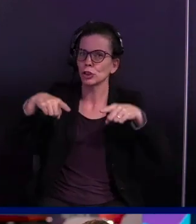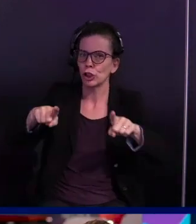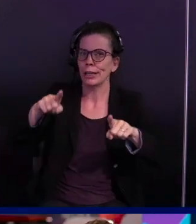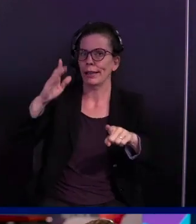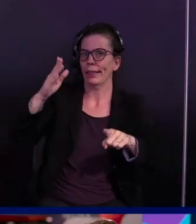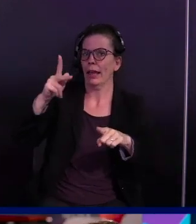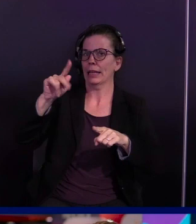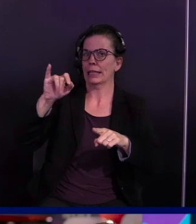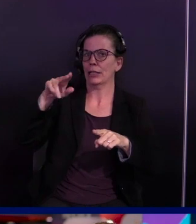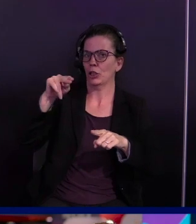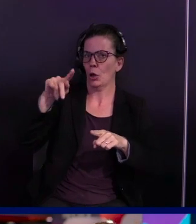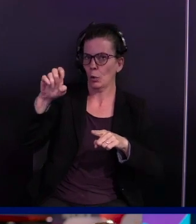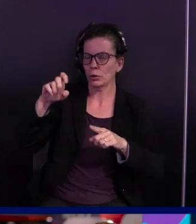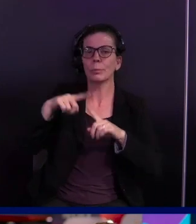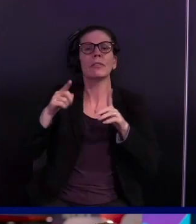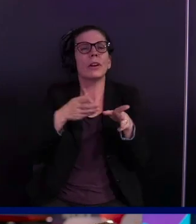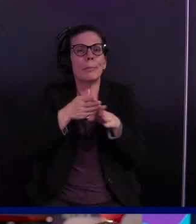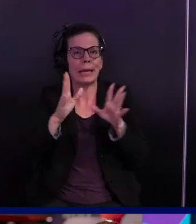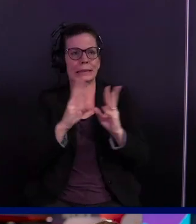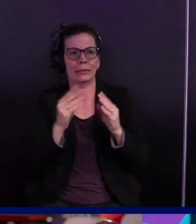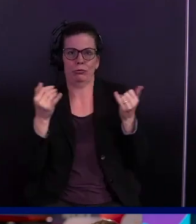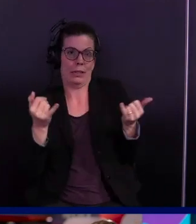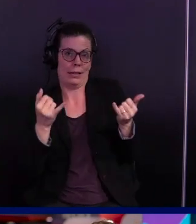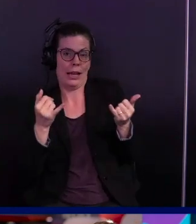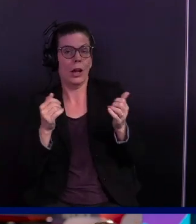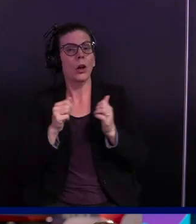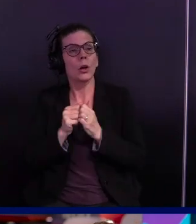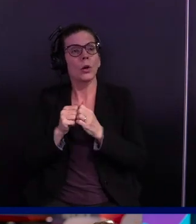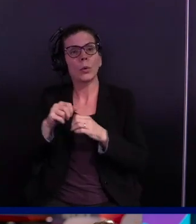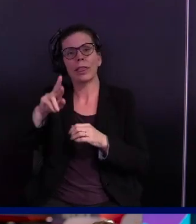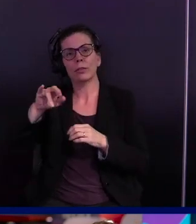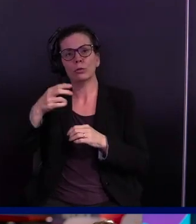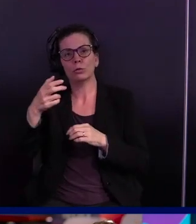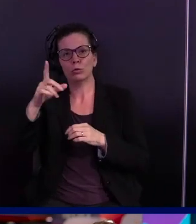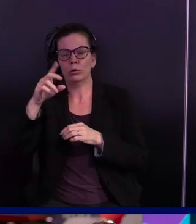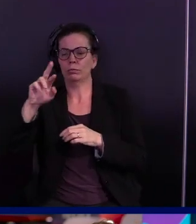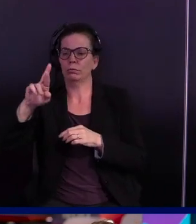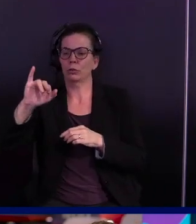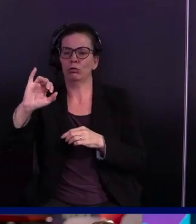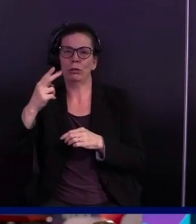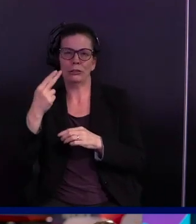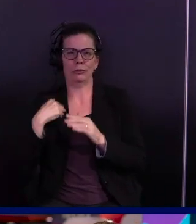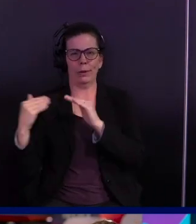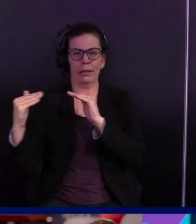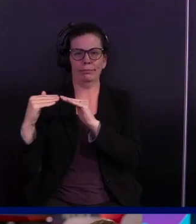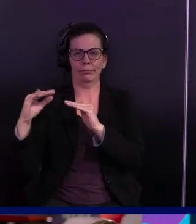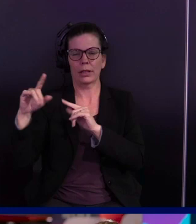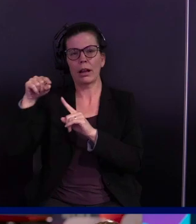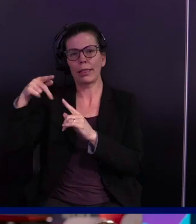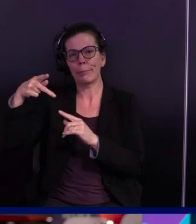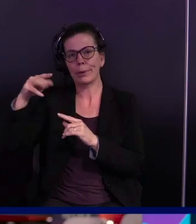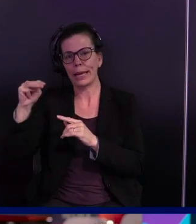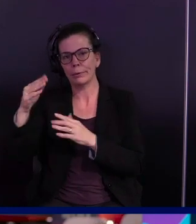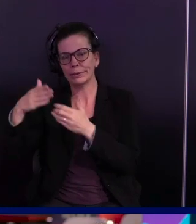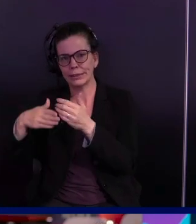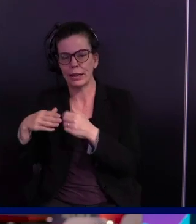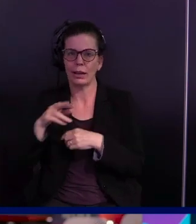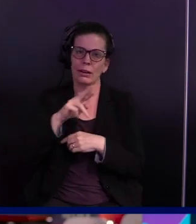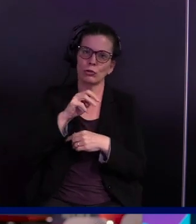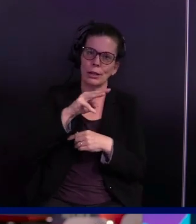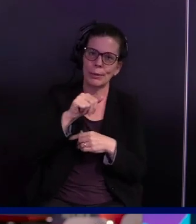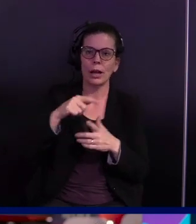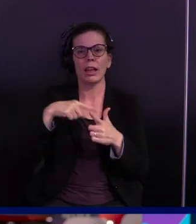have our main breakout session for it right now with Rich Vorwaller, who's one of my peers on the PM side, and then Rima, and of course a